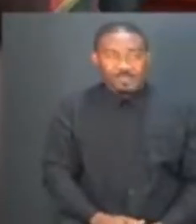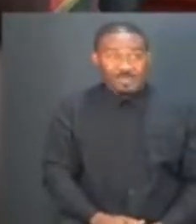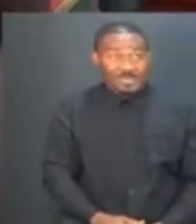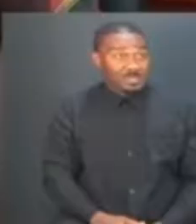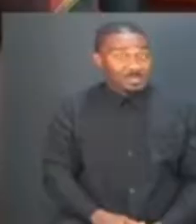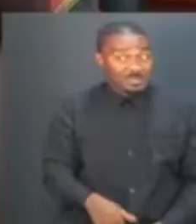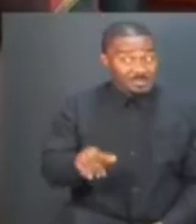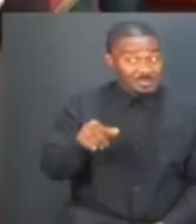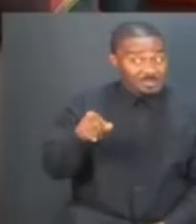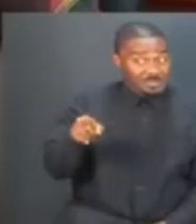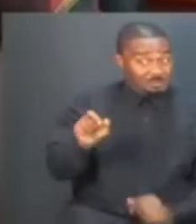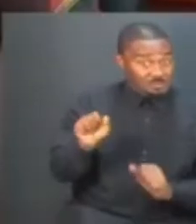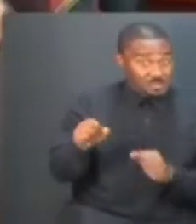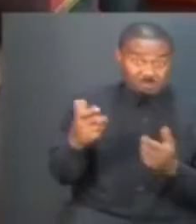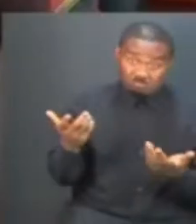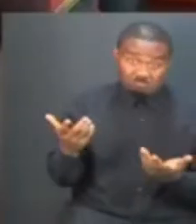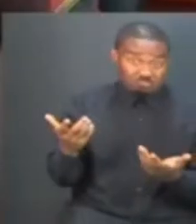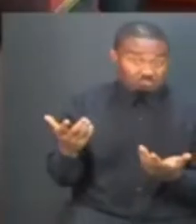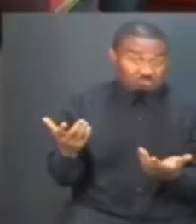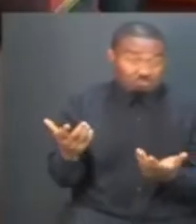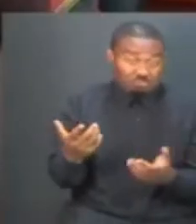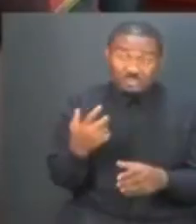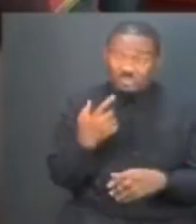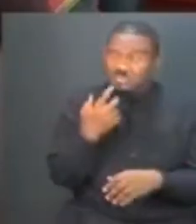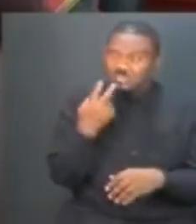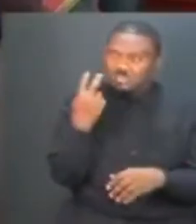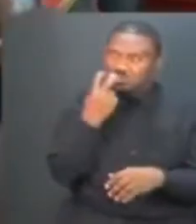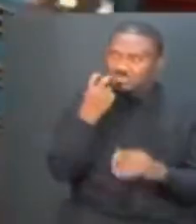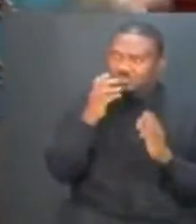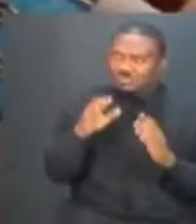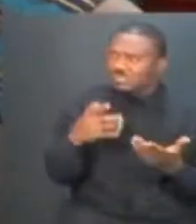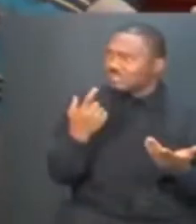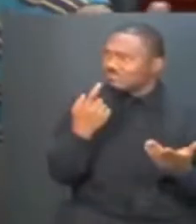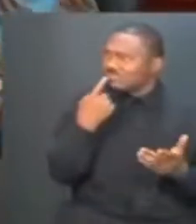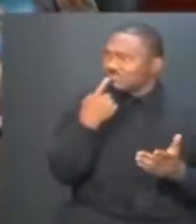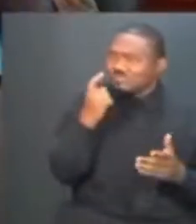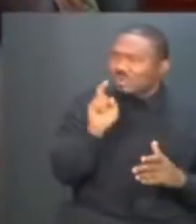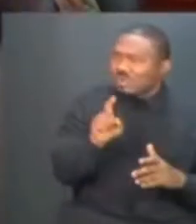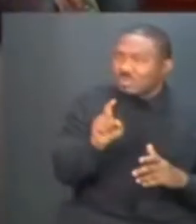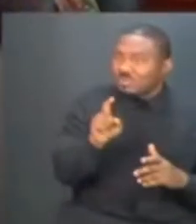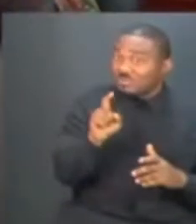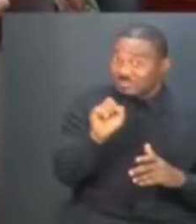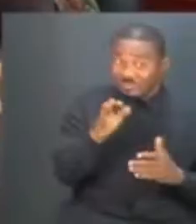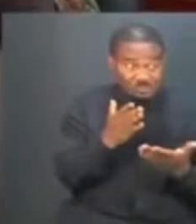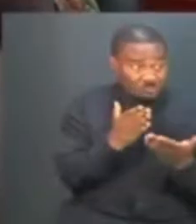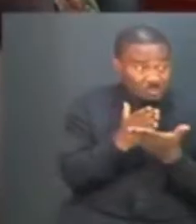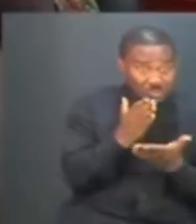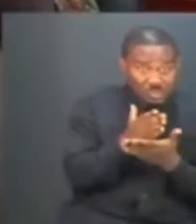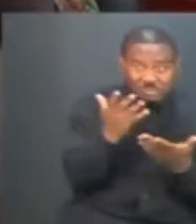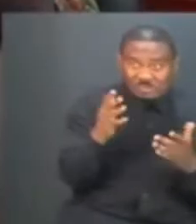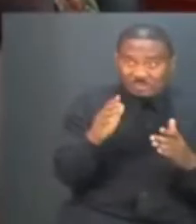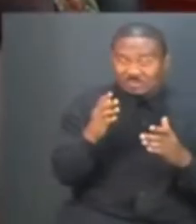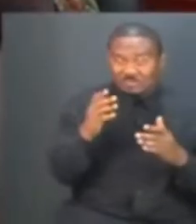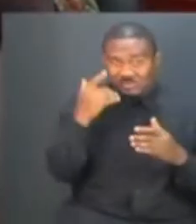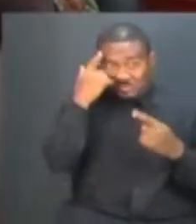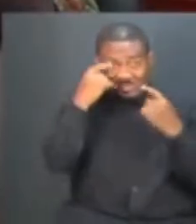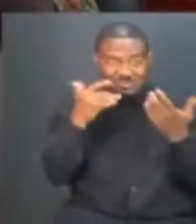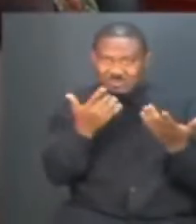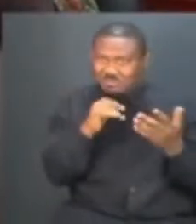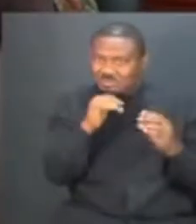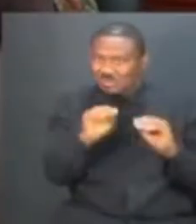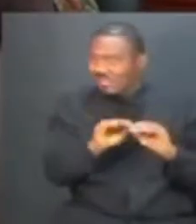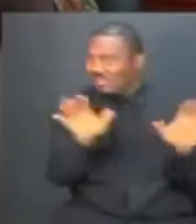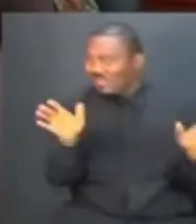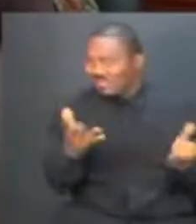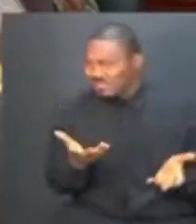give direction going forward in matters such as this, whether the direction should be expressed, because it didn't come. So you can't insist